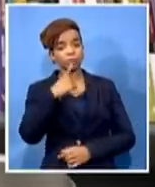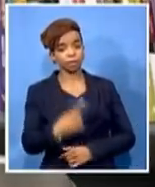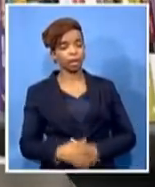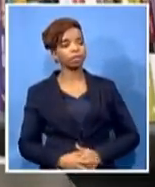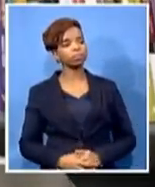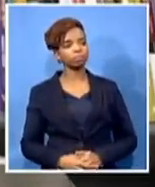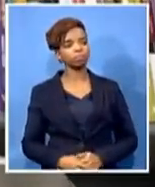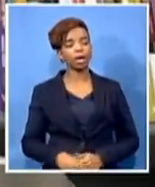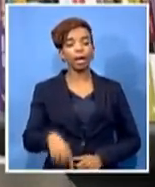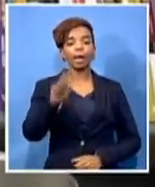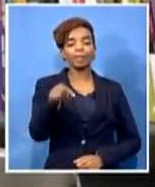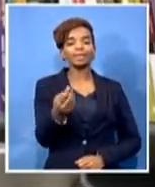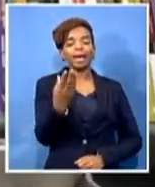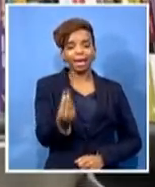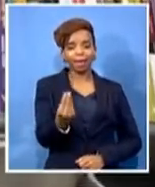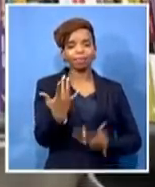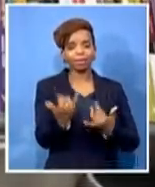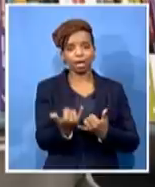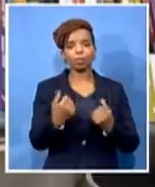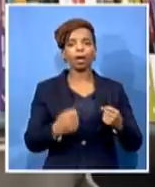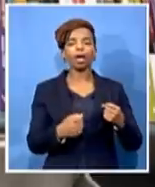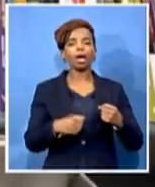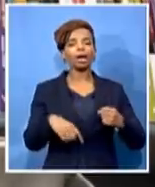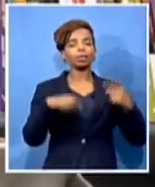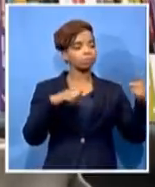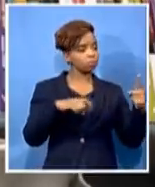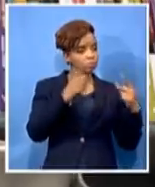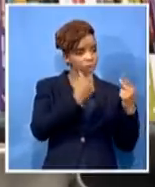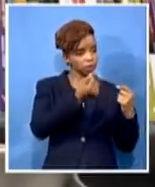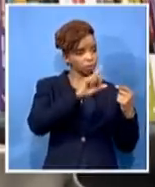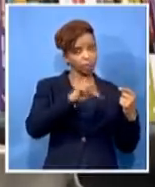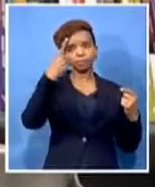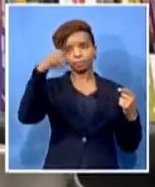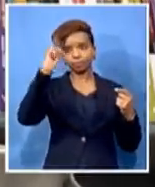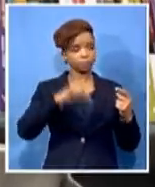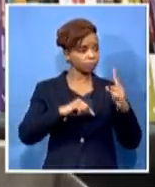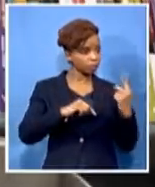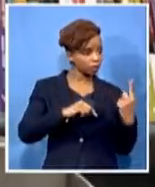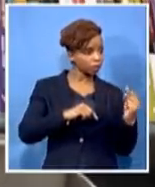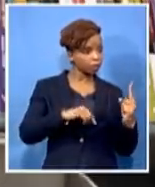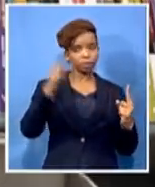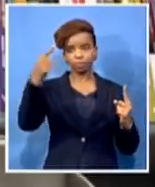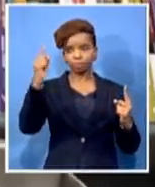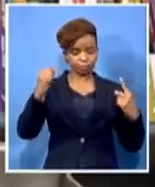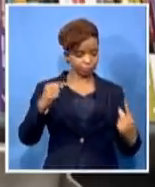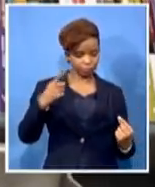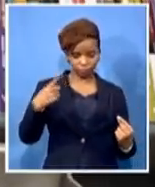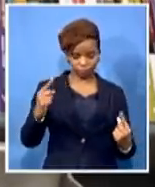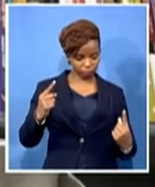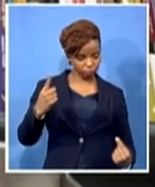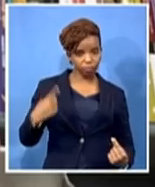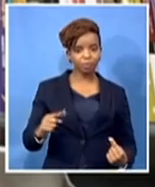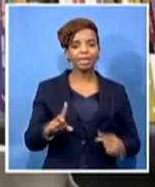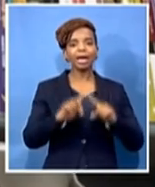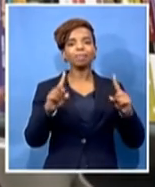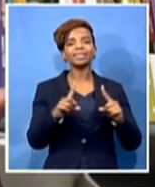we've actually made. Unfortunately, the ANC has not been able to deal with job creation.